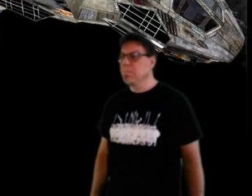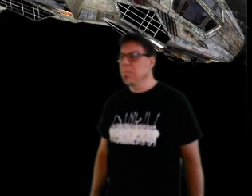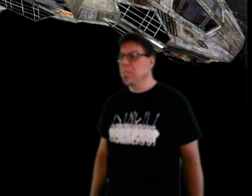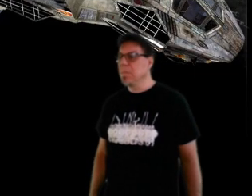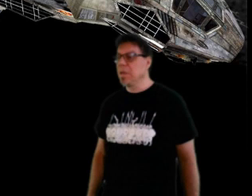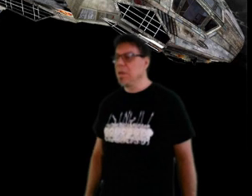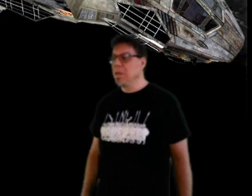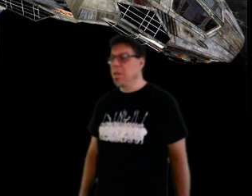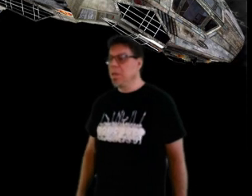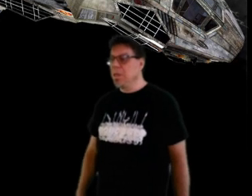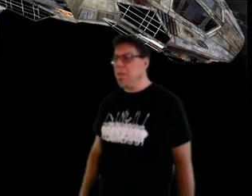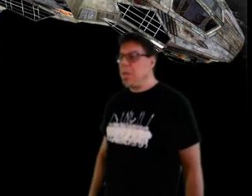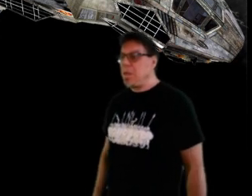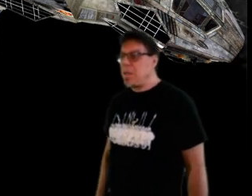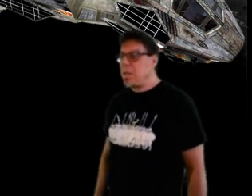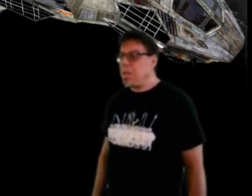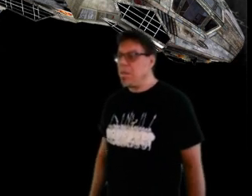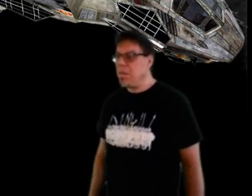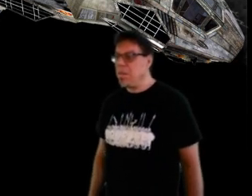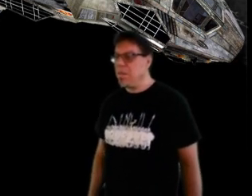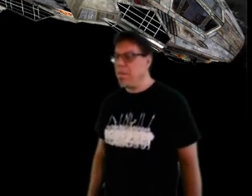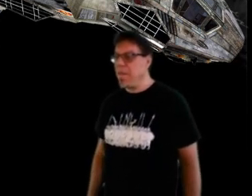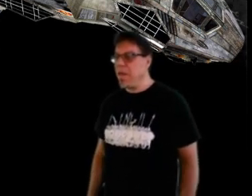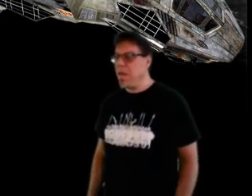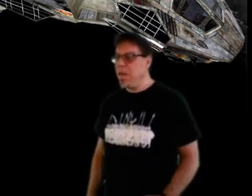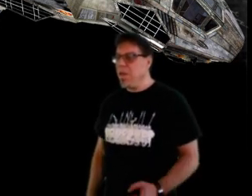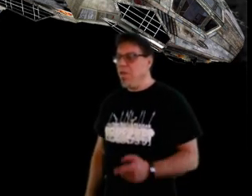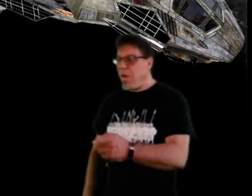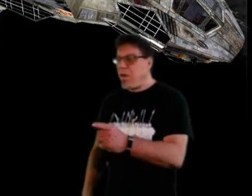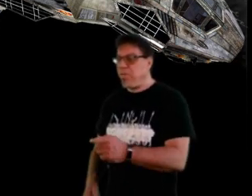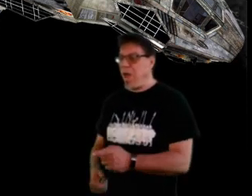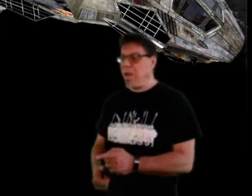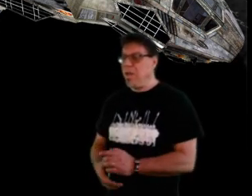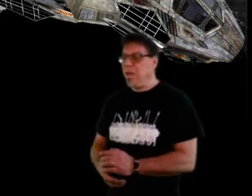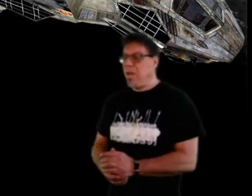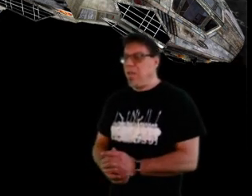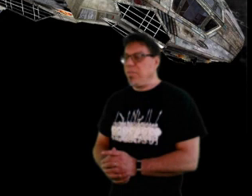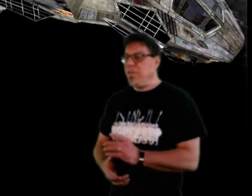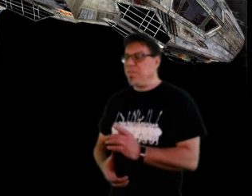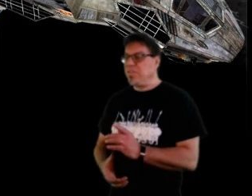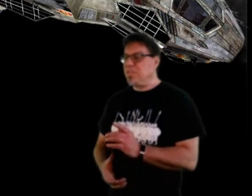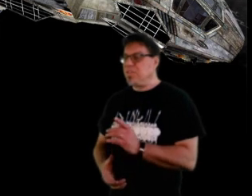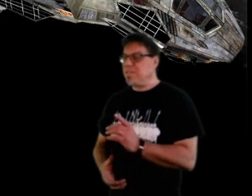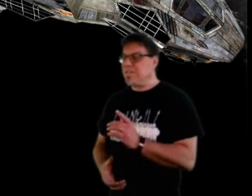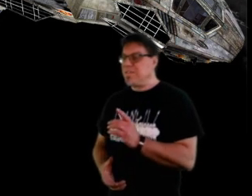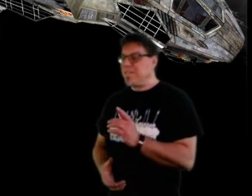Hey, did you ever watch the show Firefly? Firefly, the